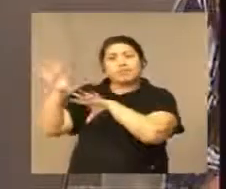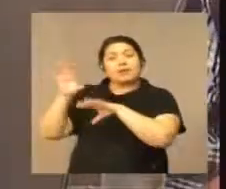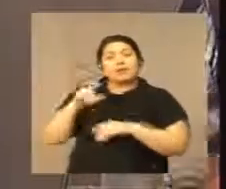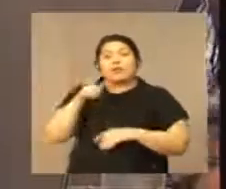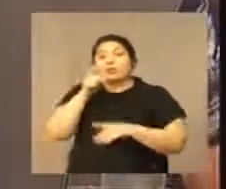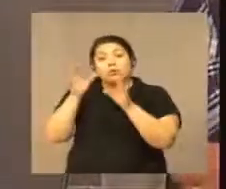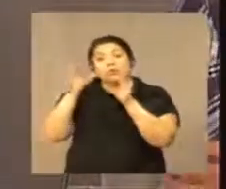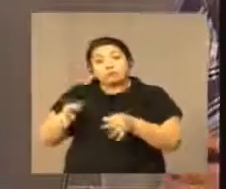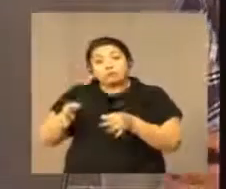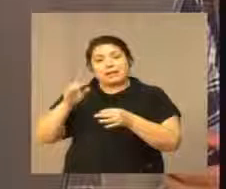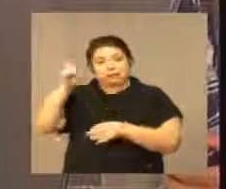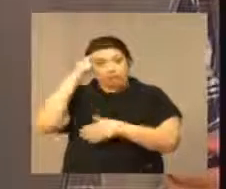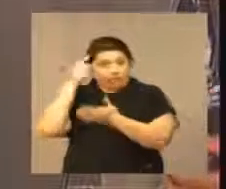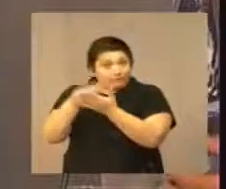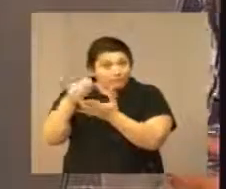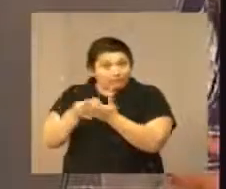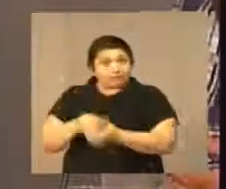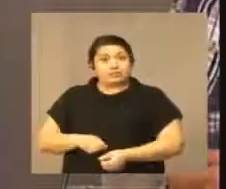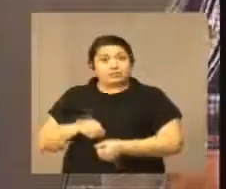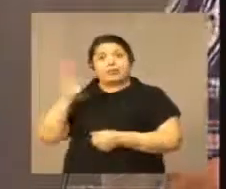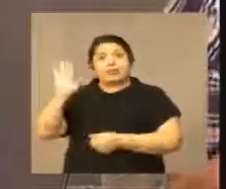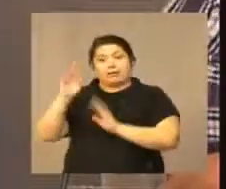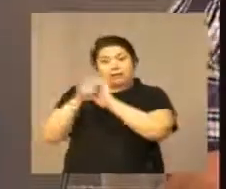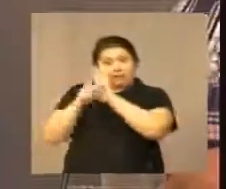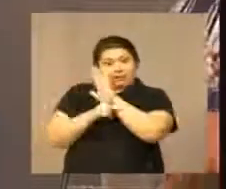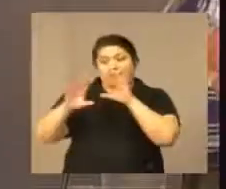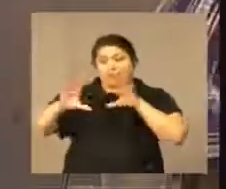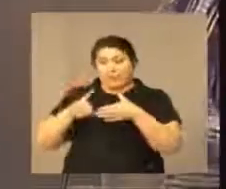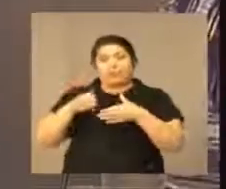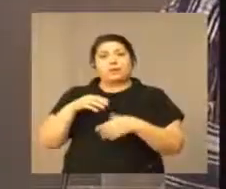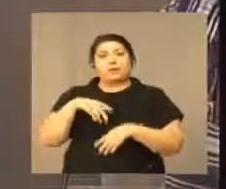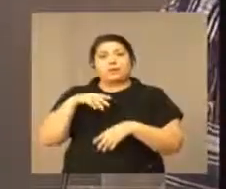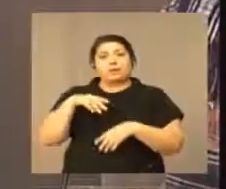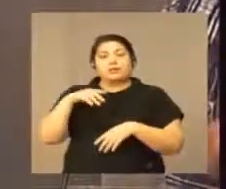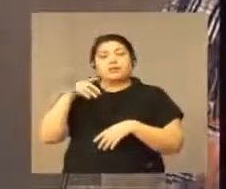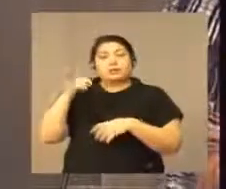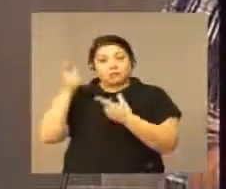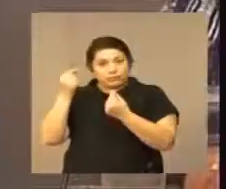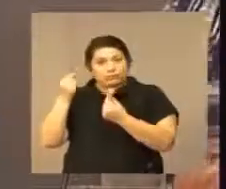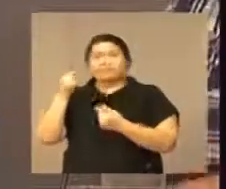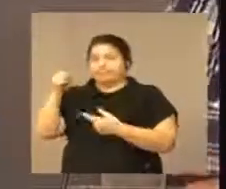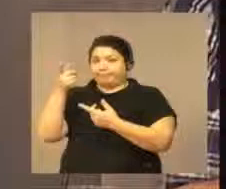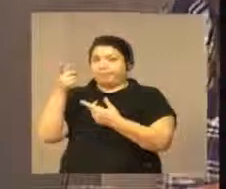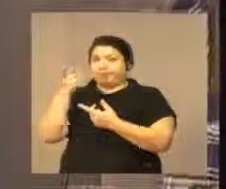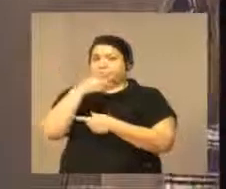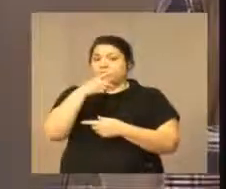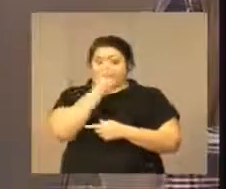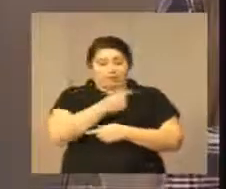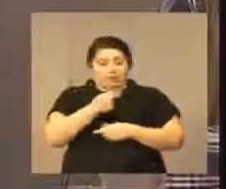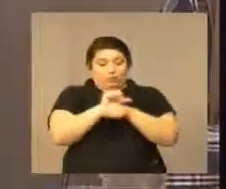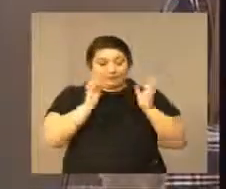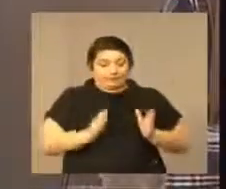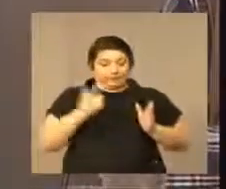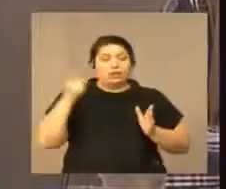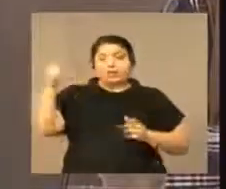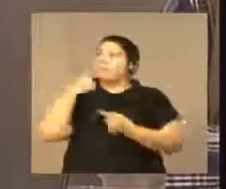of Finance and the Prime Minister that make decisions on funding, and then public servants implement that funding in